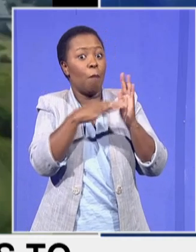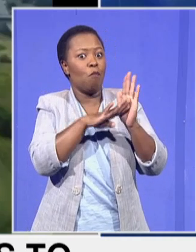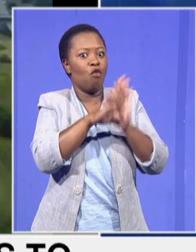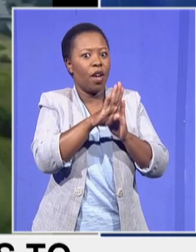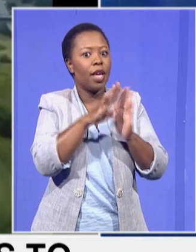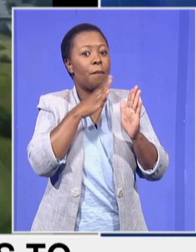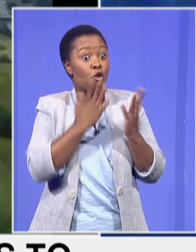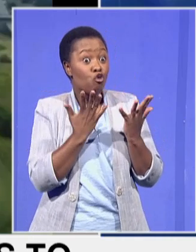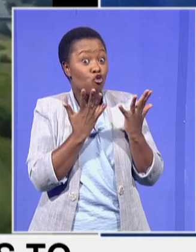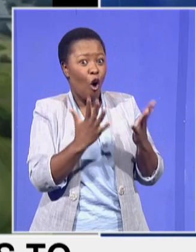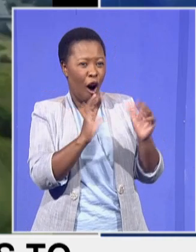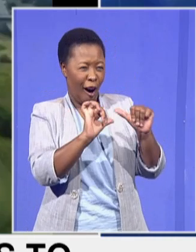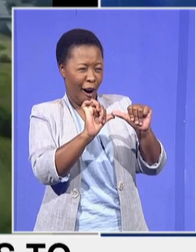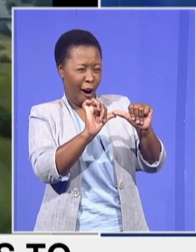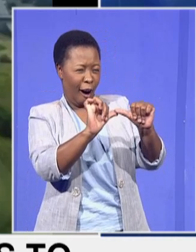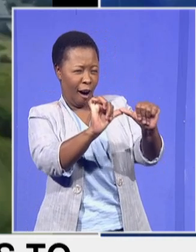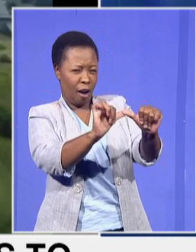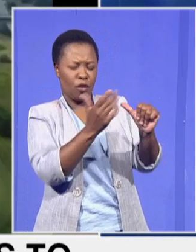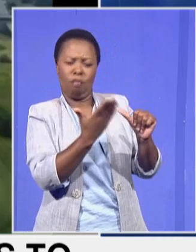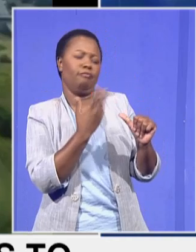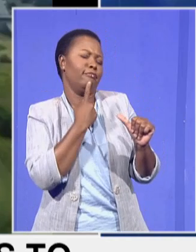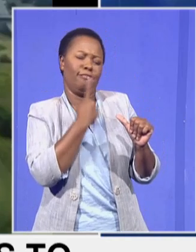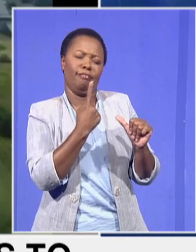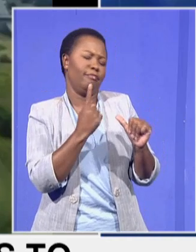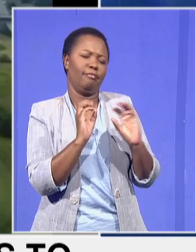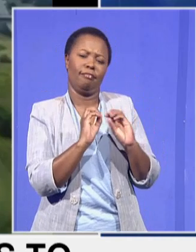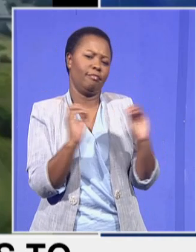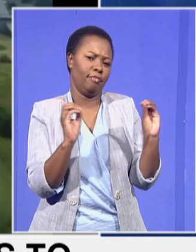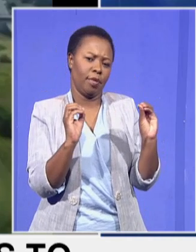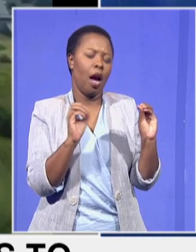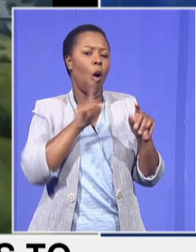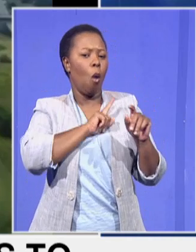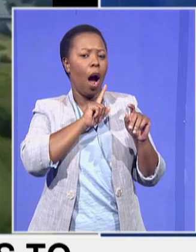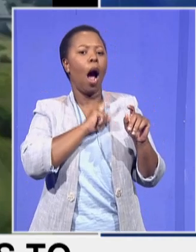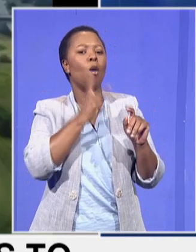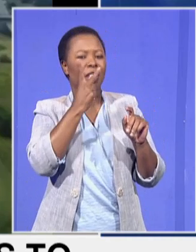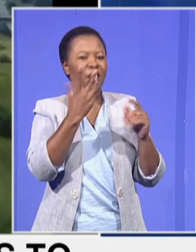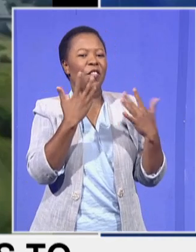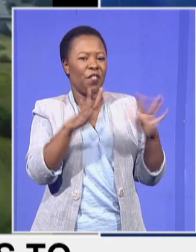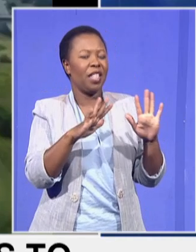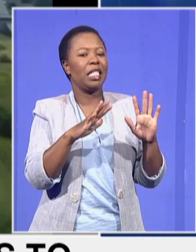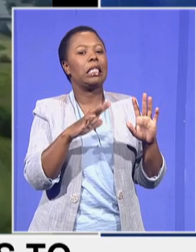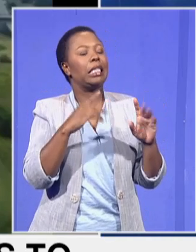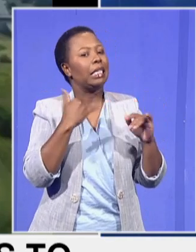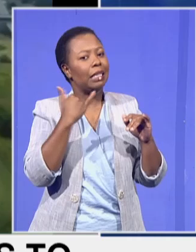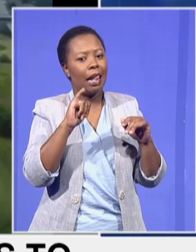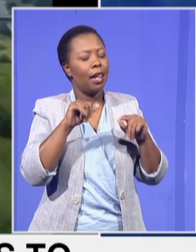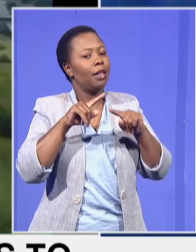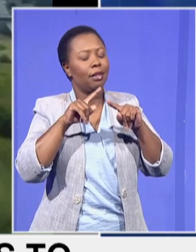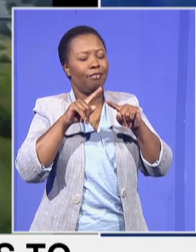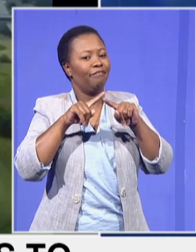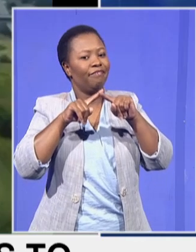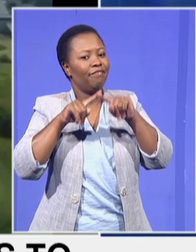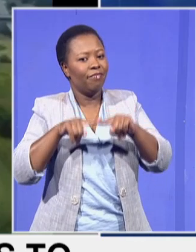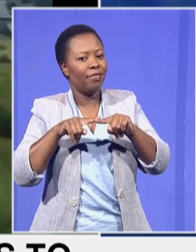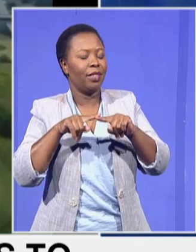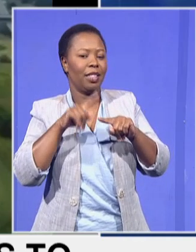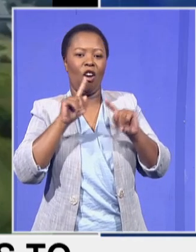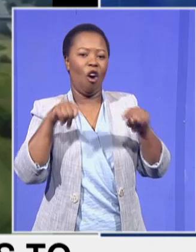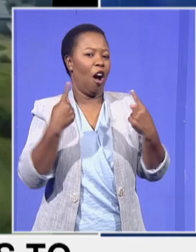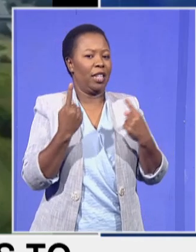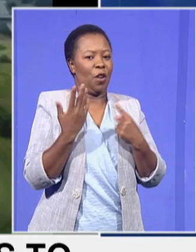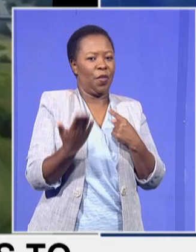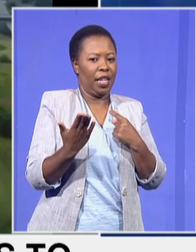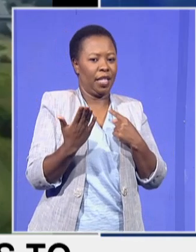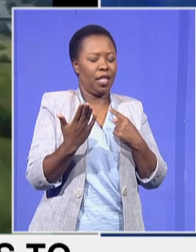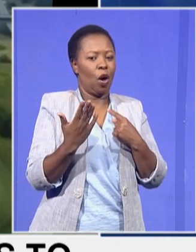be sustainable, as we see with the unreliability that we still experience. So yes, we